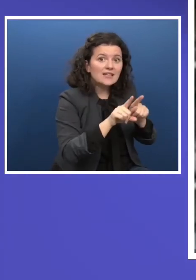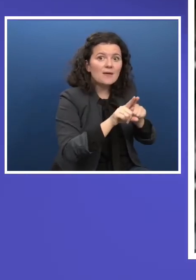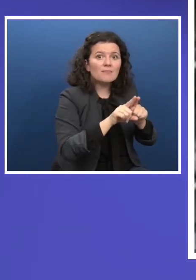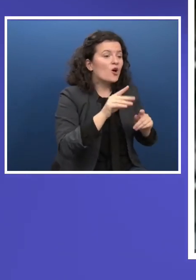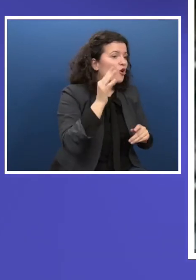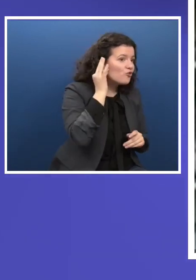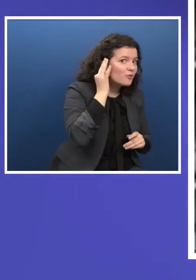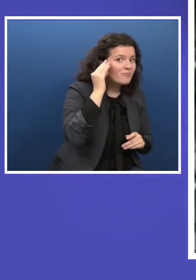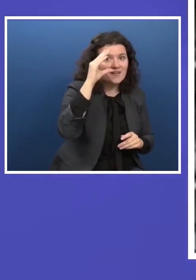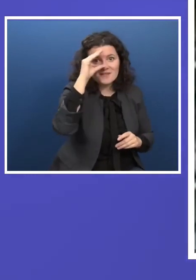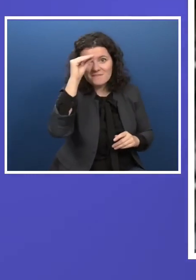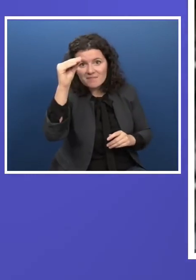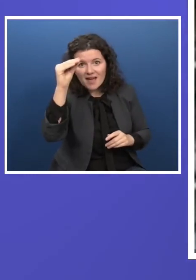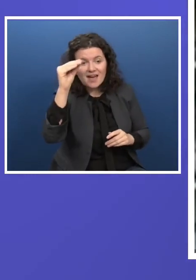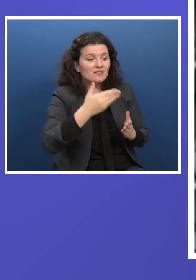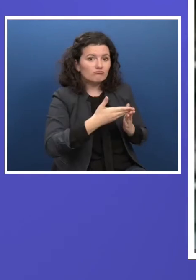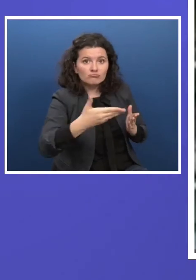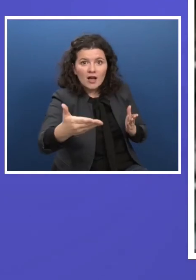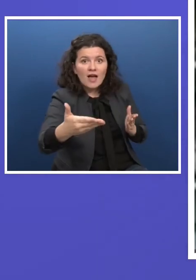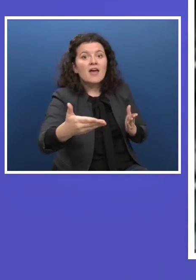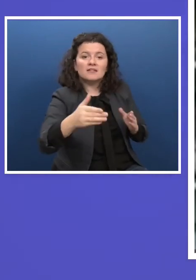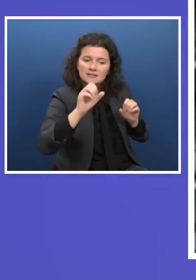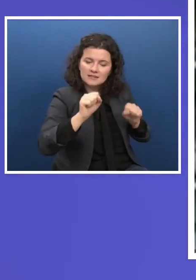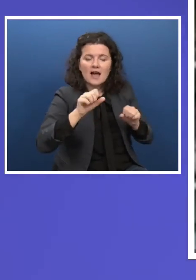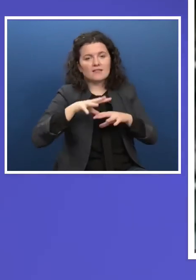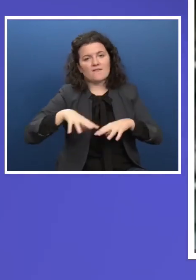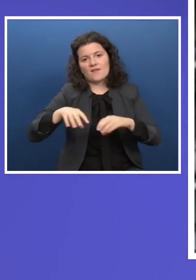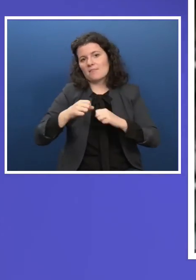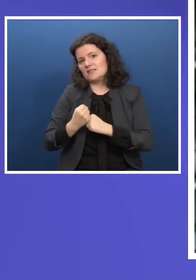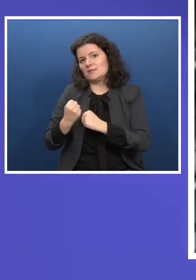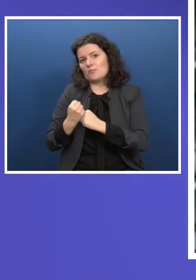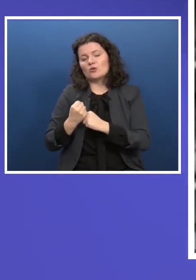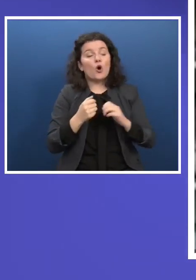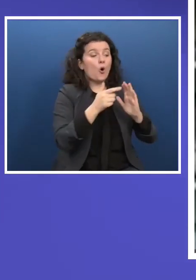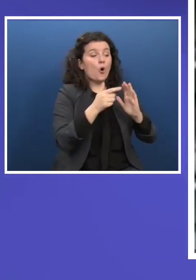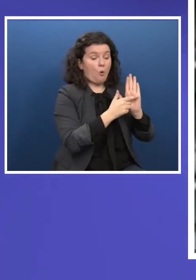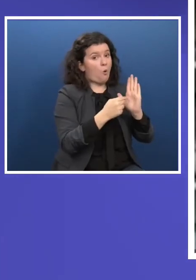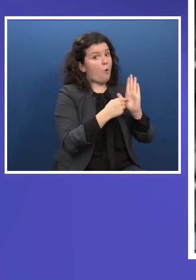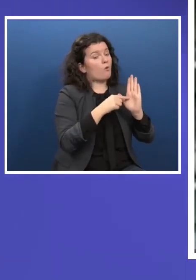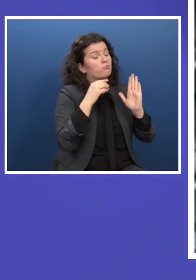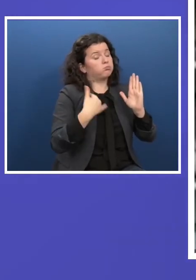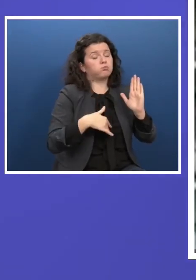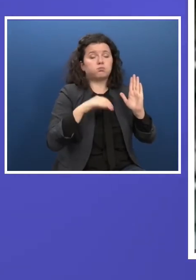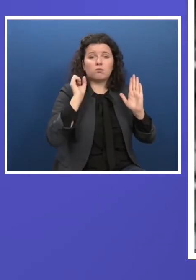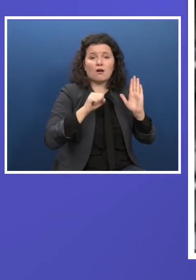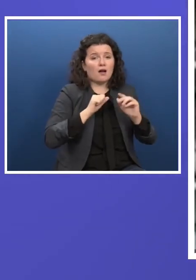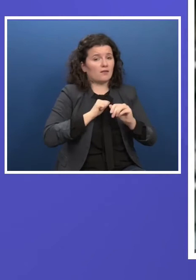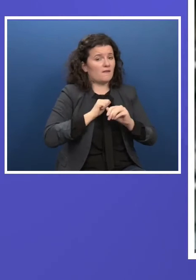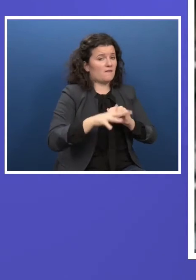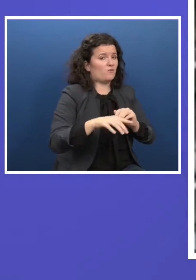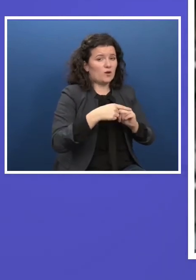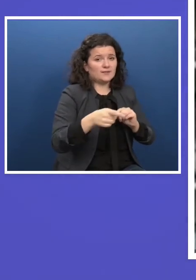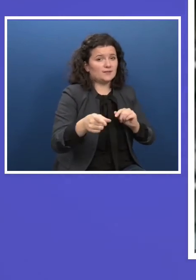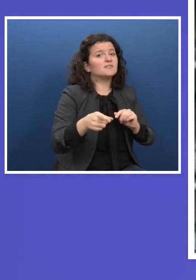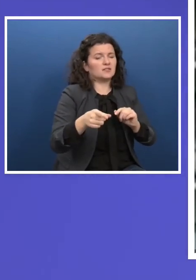family responsibilities. And legislation can do a big part, but it's not all about legislation.